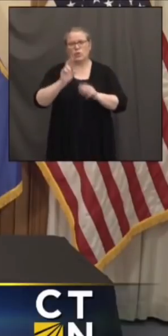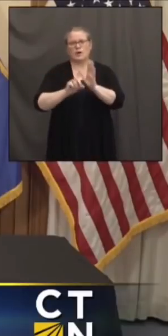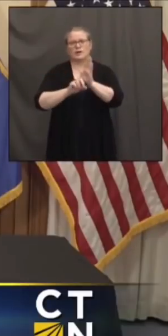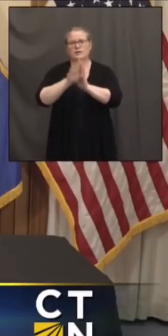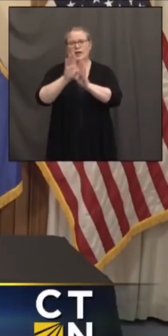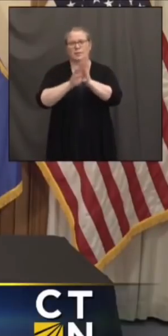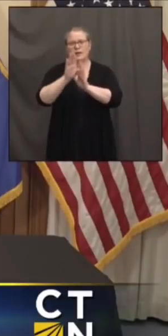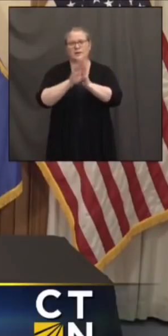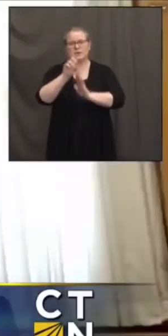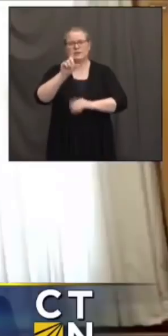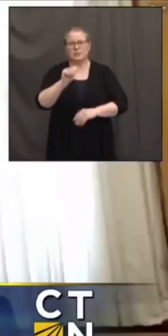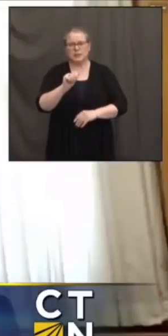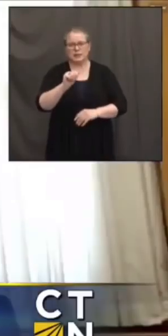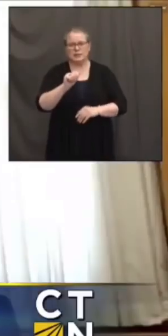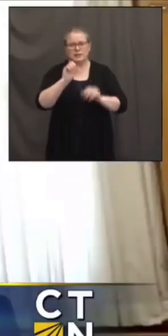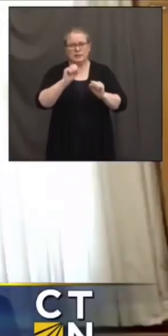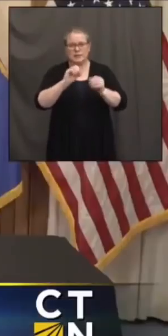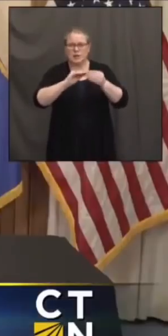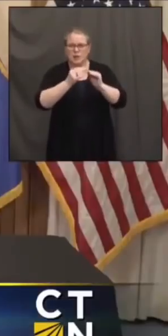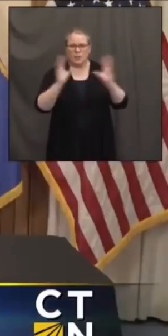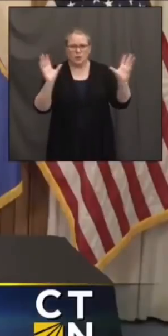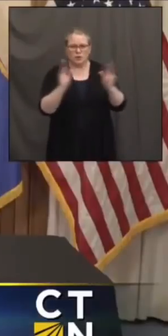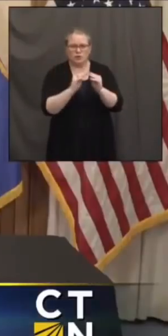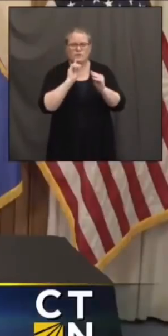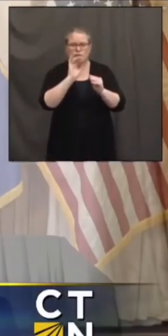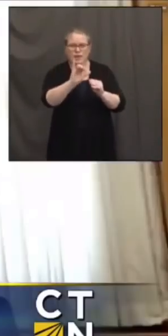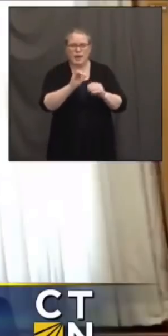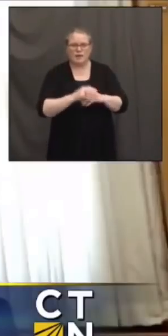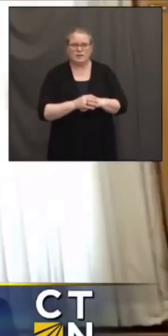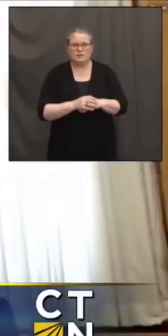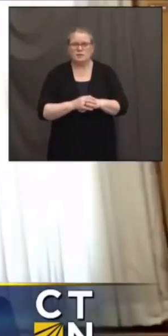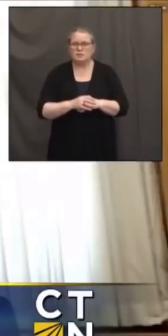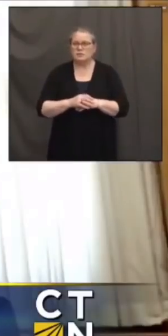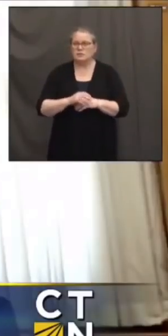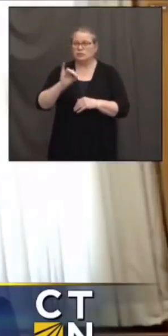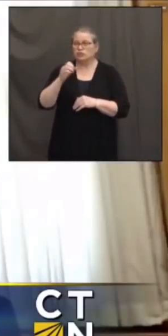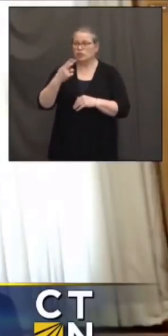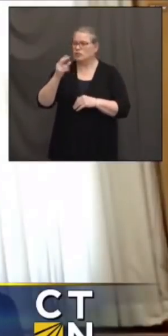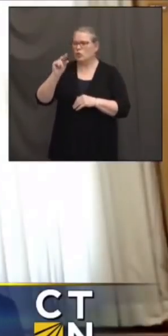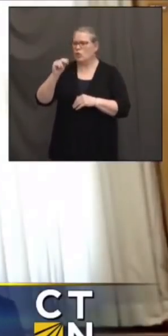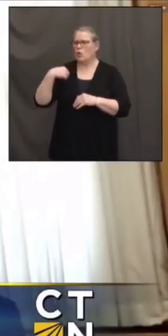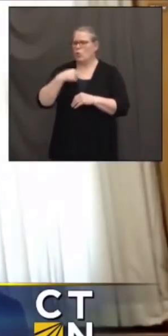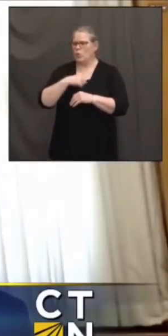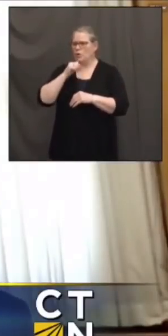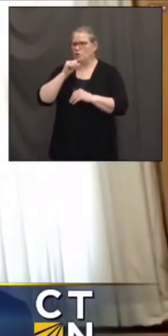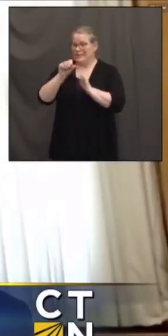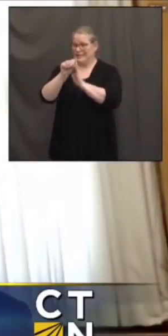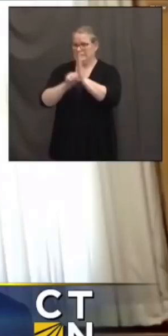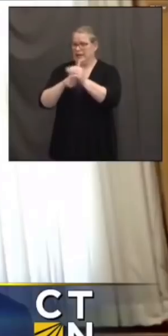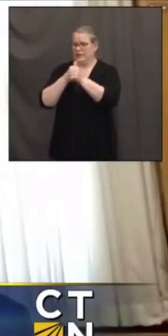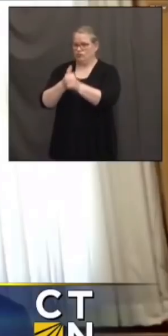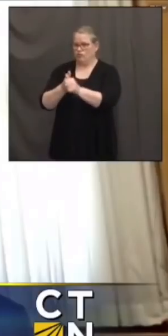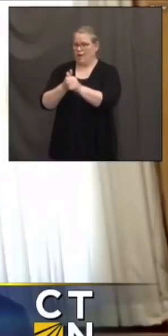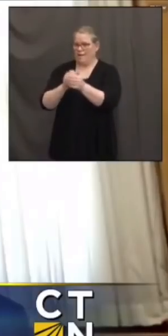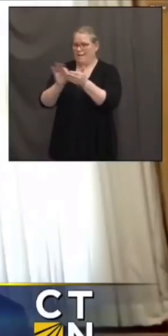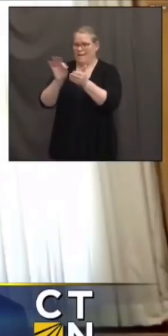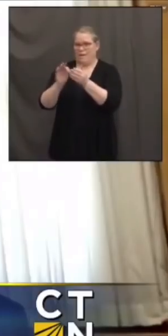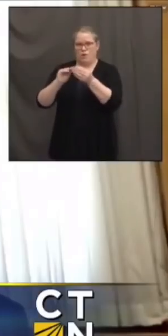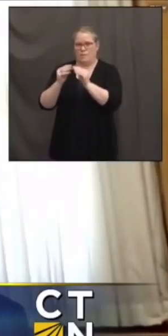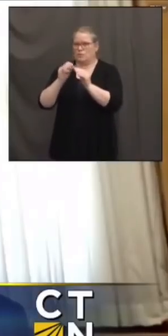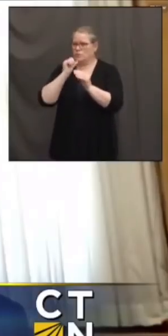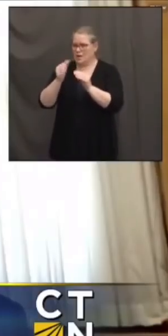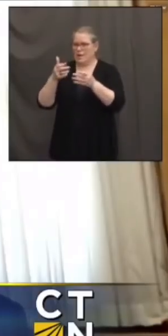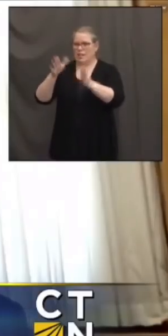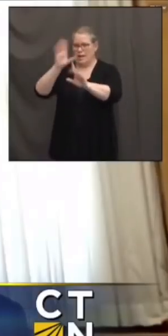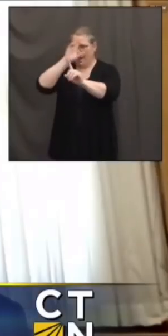No, Jenna, we're not tracking that. For the 5 high-risk conditions, we're letting the hospitals handle that. As mentioned, just given that